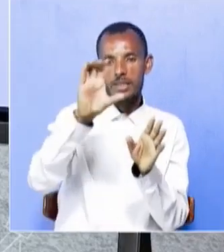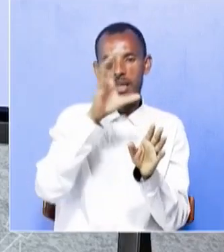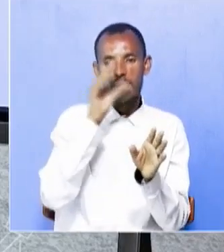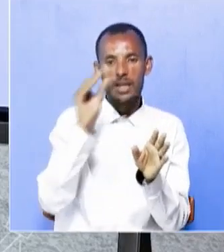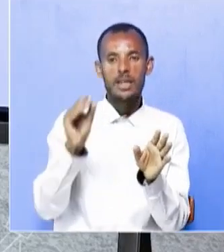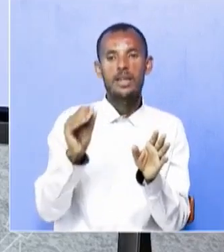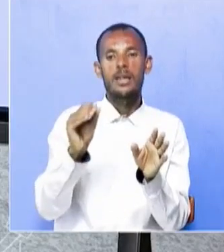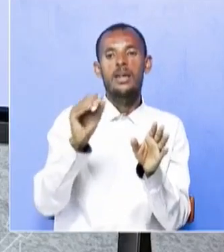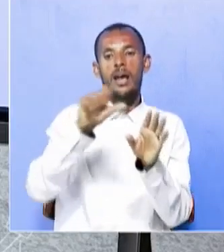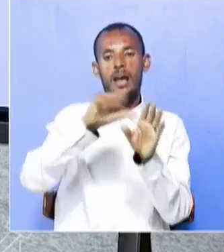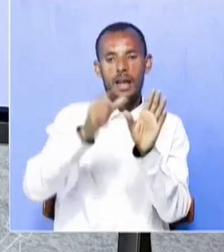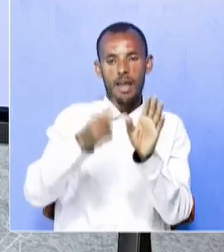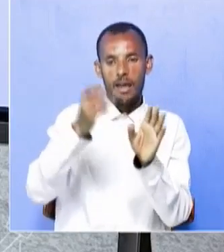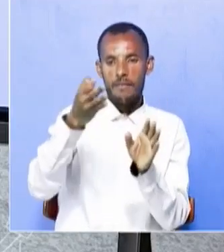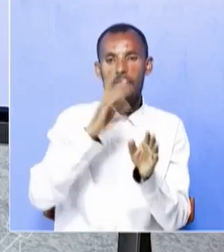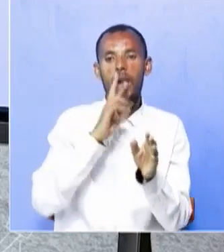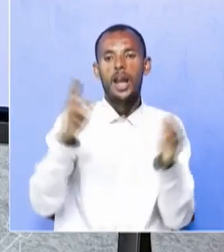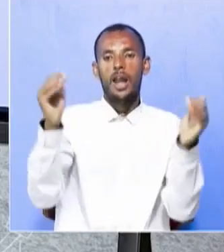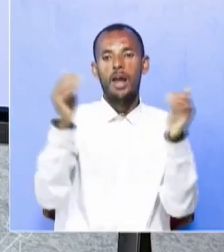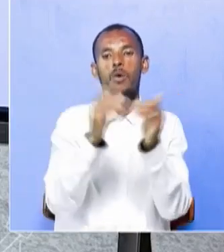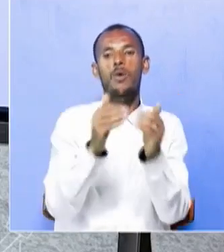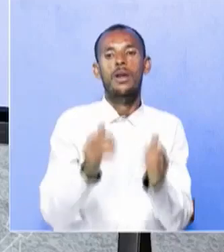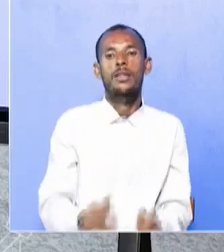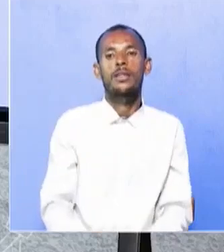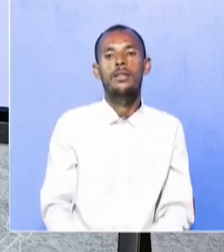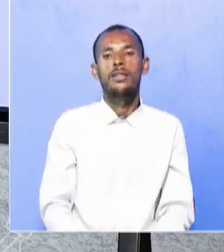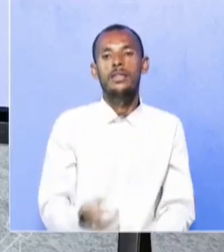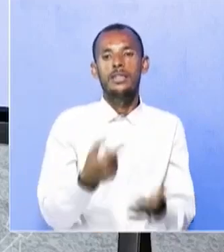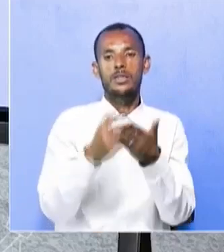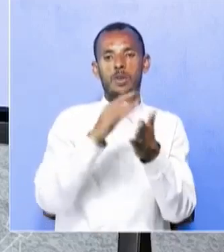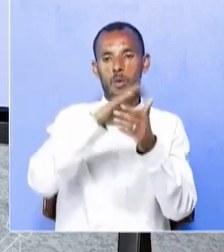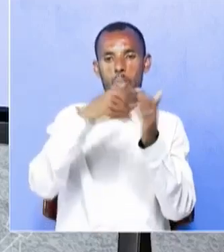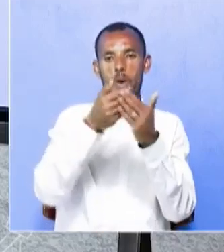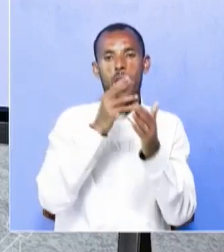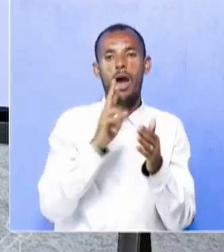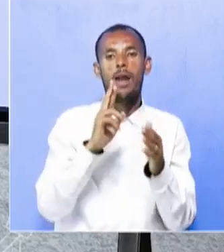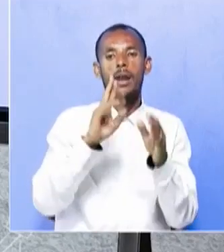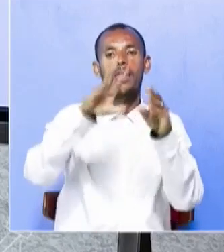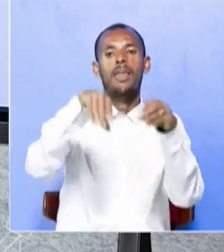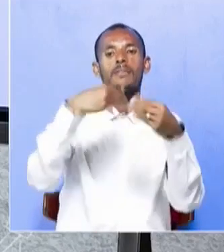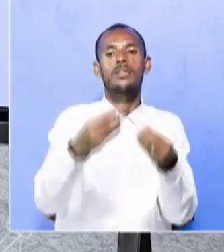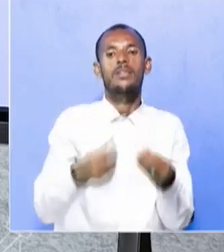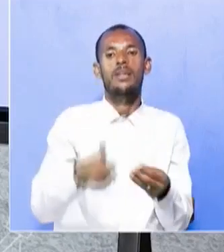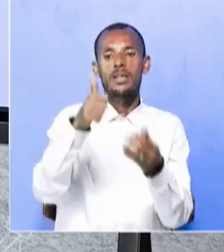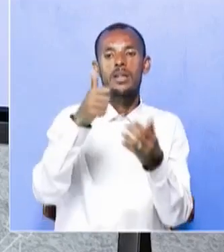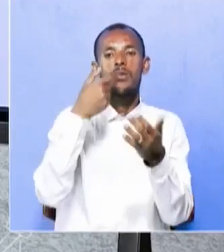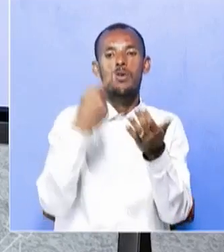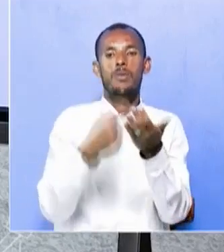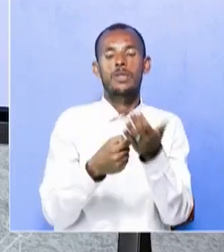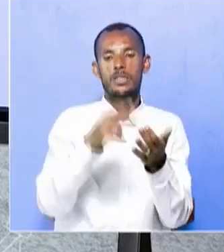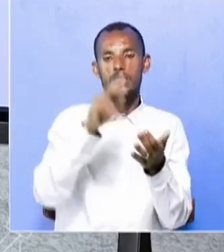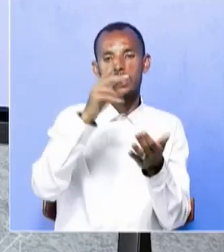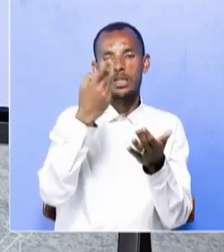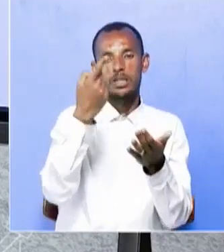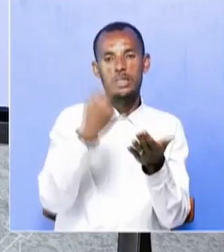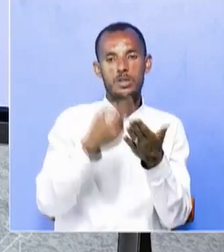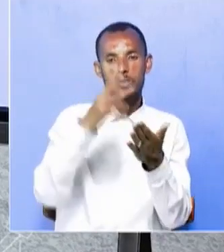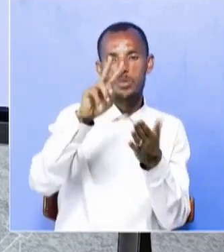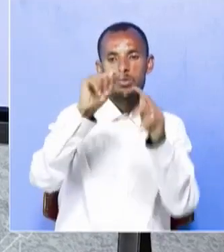F are congruent. Okay, these all are given. The other information about these two